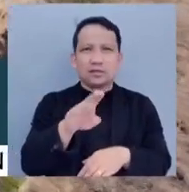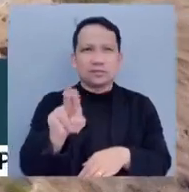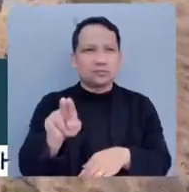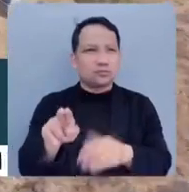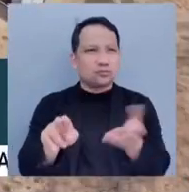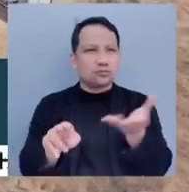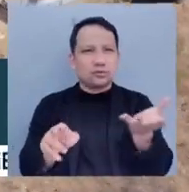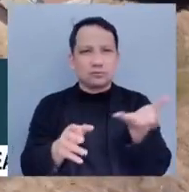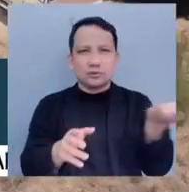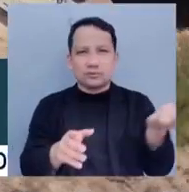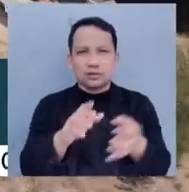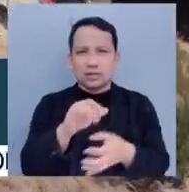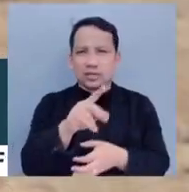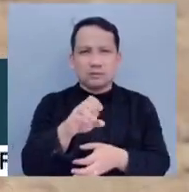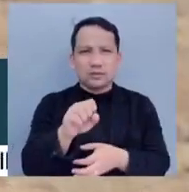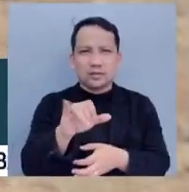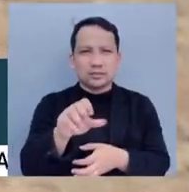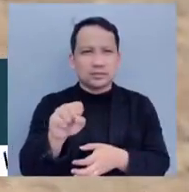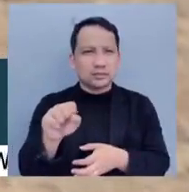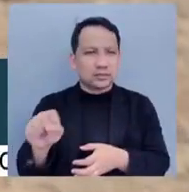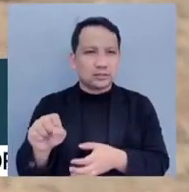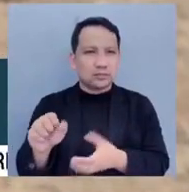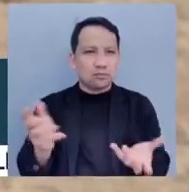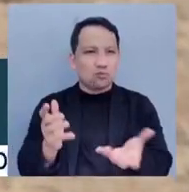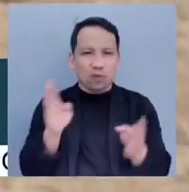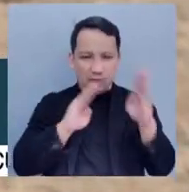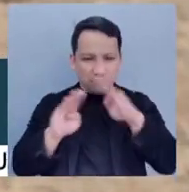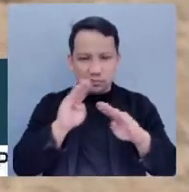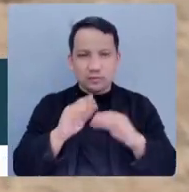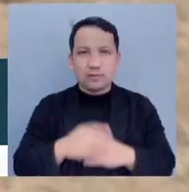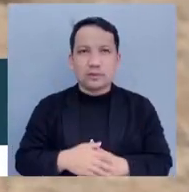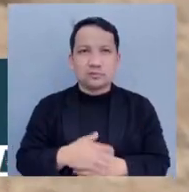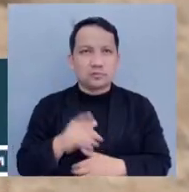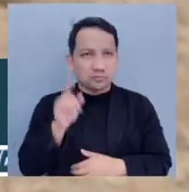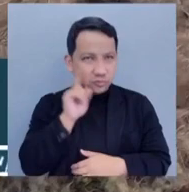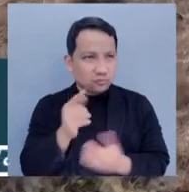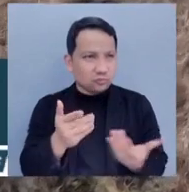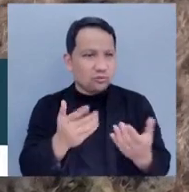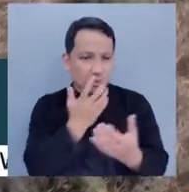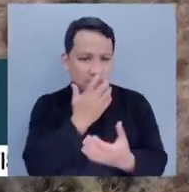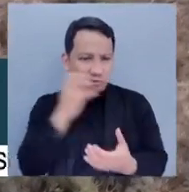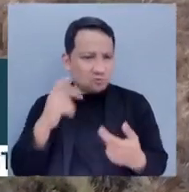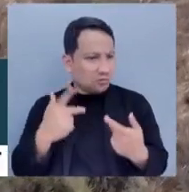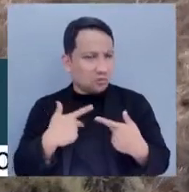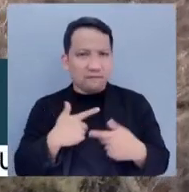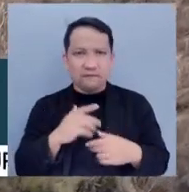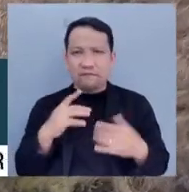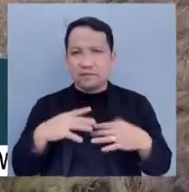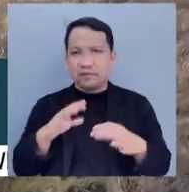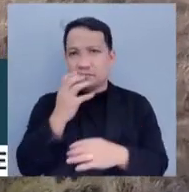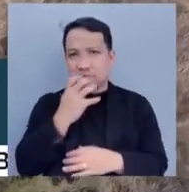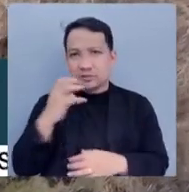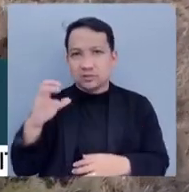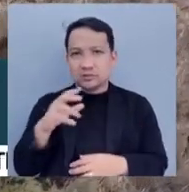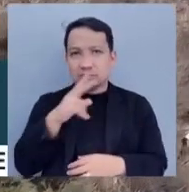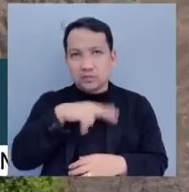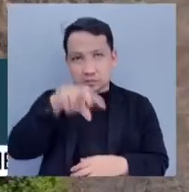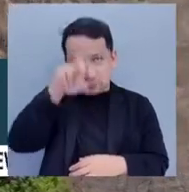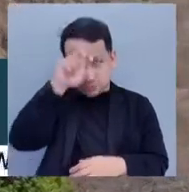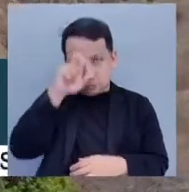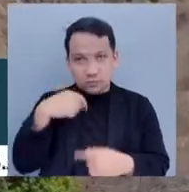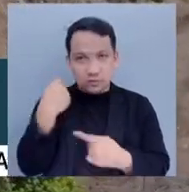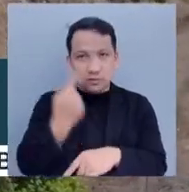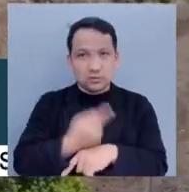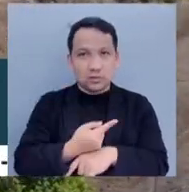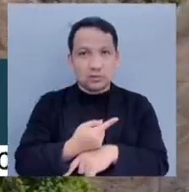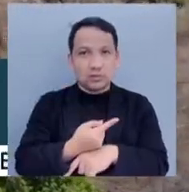or Calabasas, and they have no problem. And they could deal with the heat as well. The goat crew needs a couple of days to clear